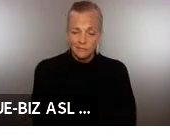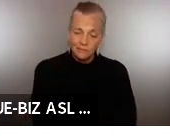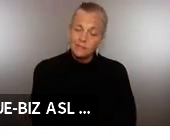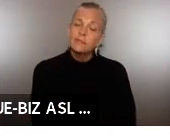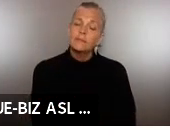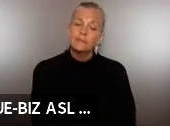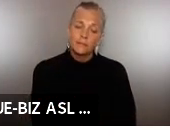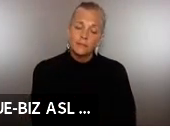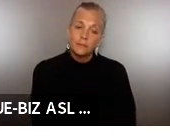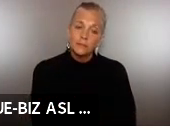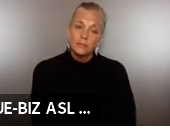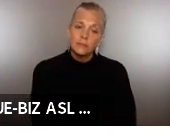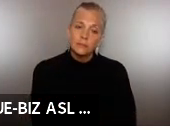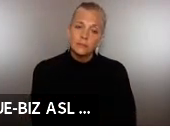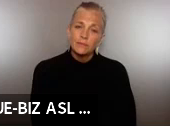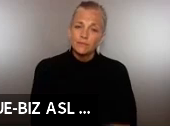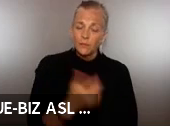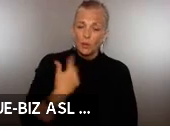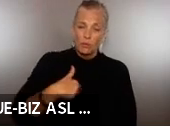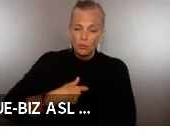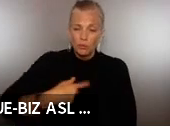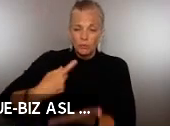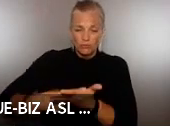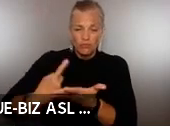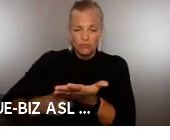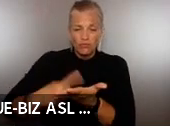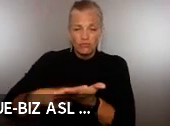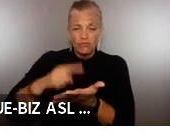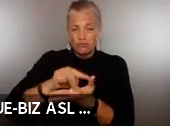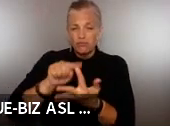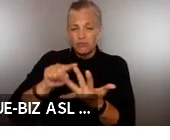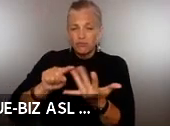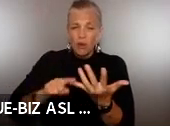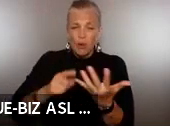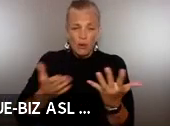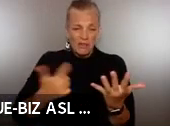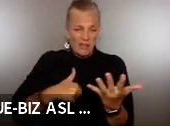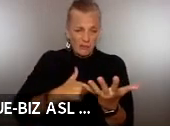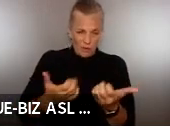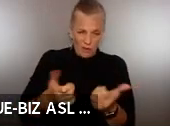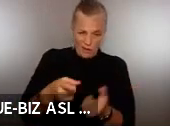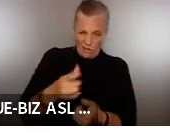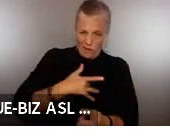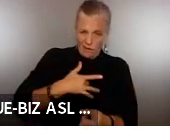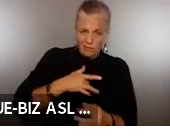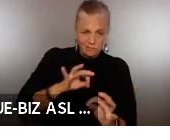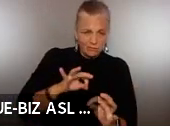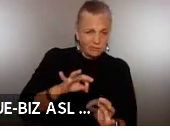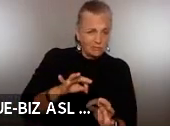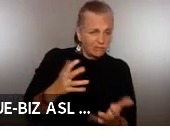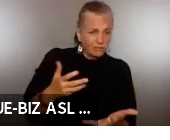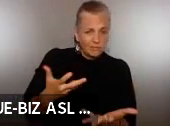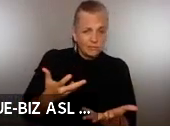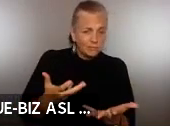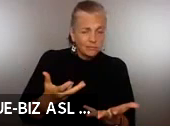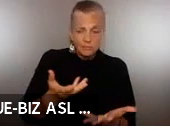How do you guys feel? I feel like we've covered a lot of the things that we wanted to. Yeah.